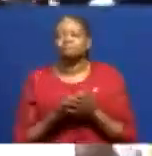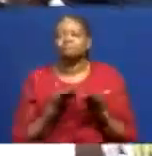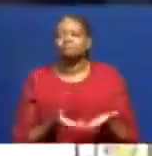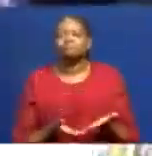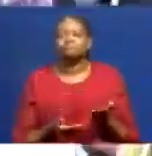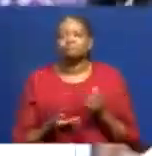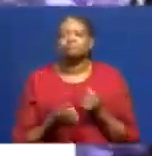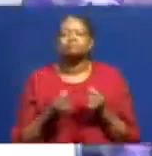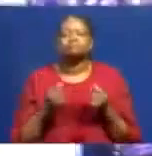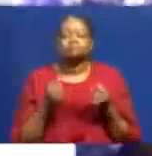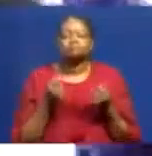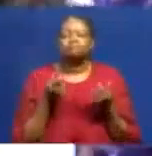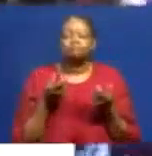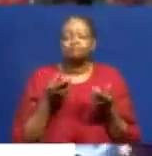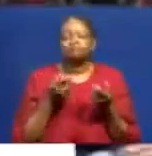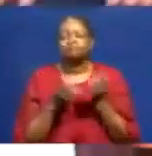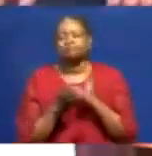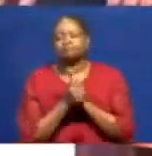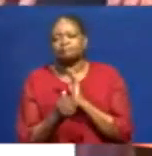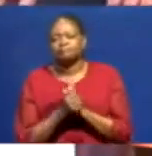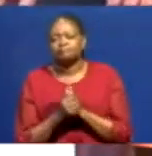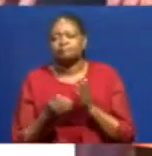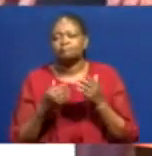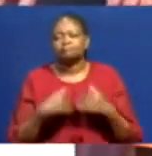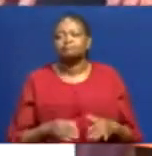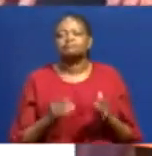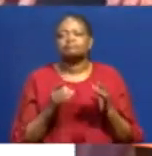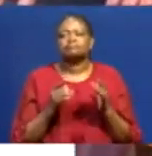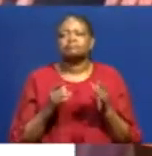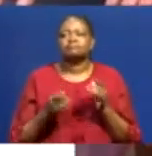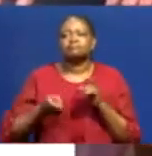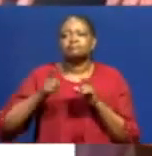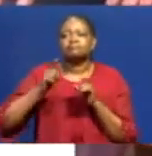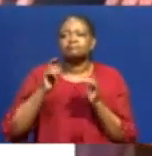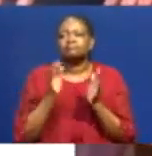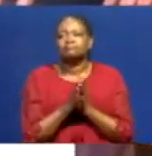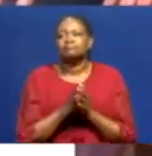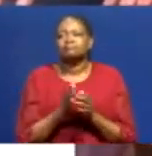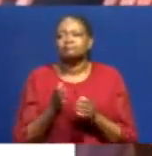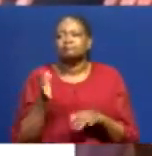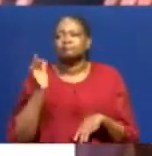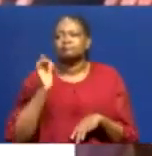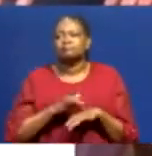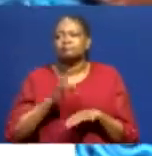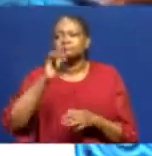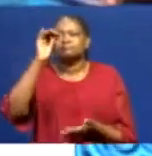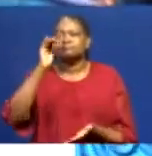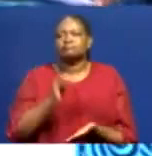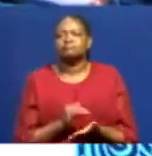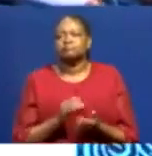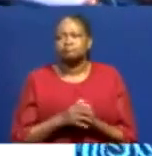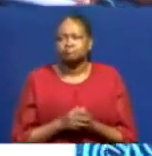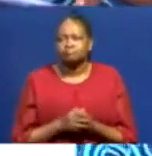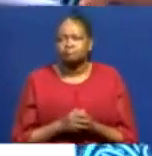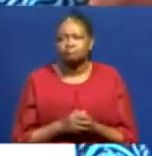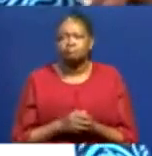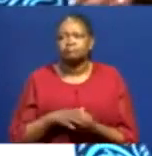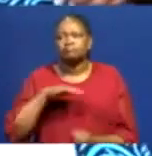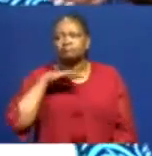deliveries have increased from 56% to 96% and in effect reduced maternal and child